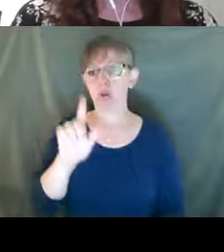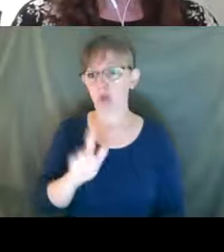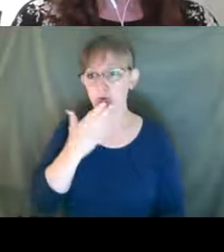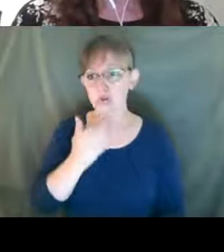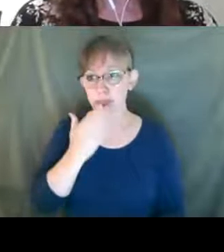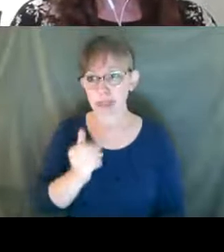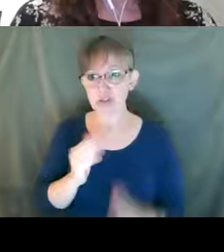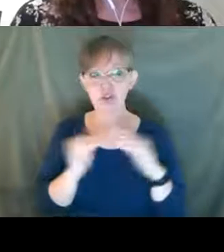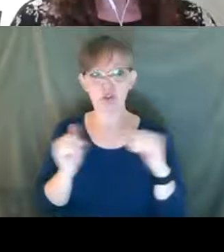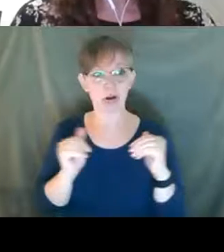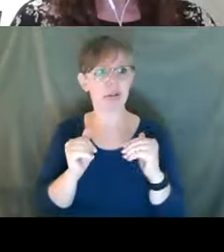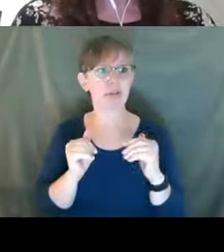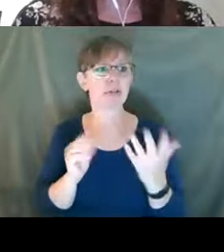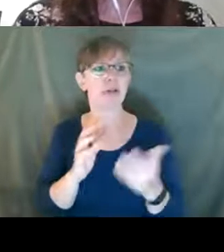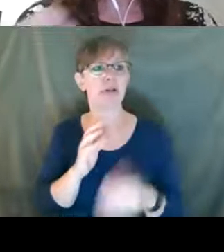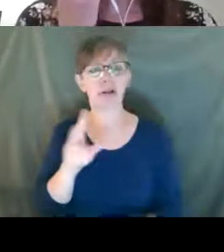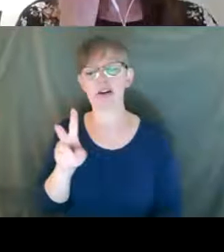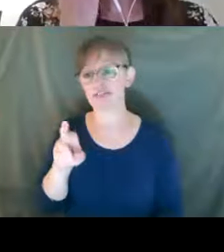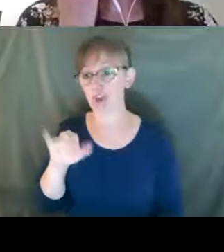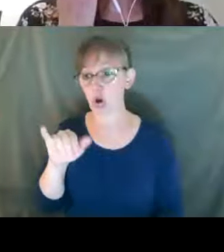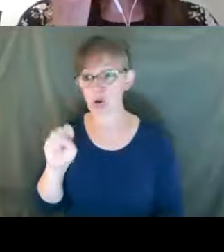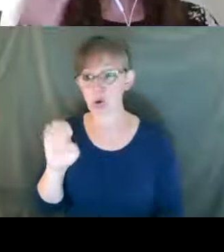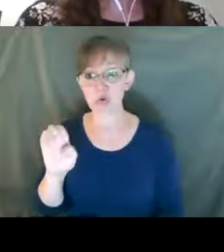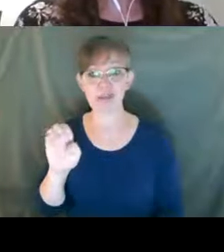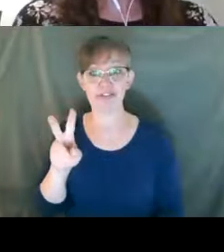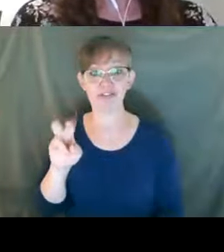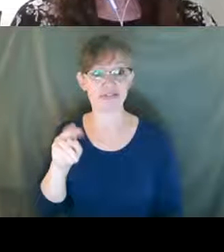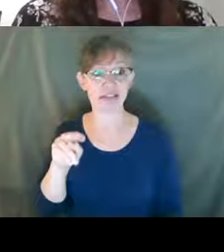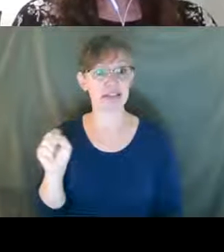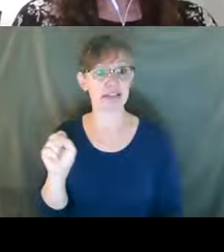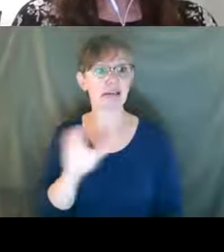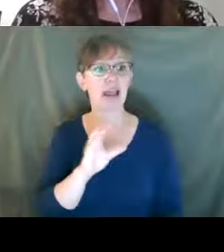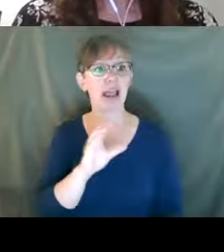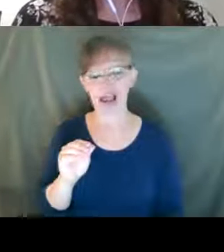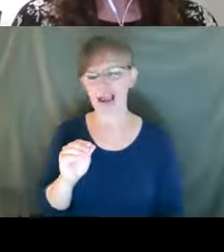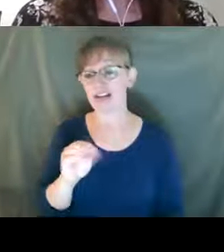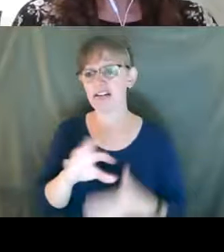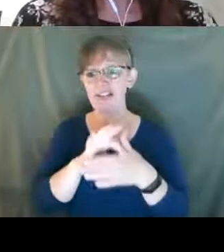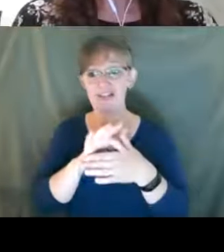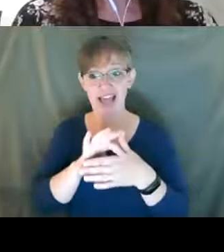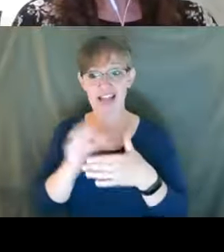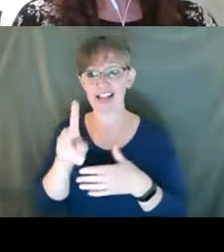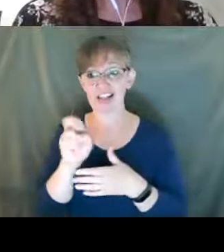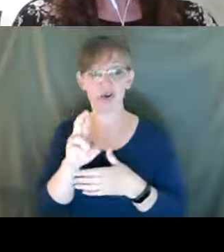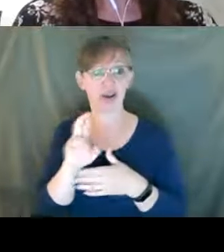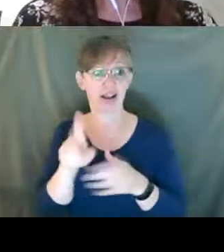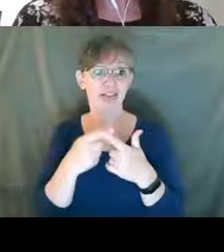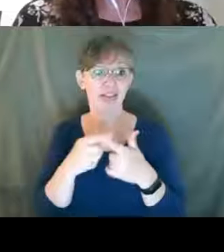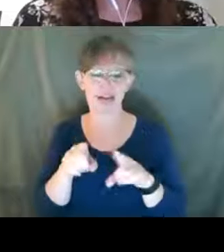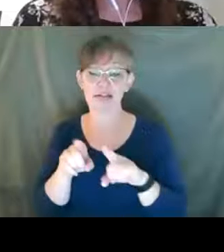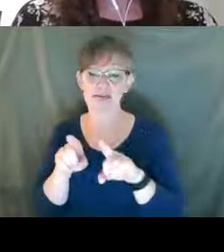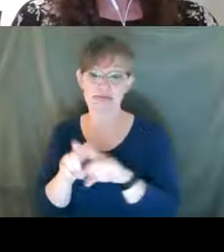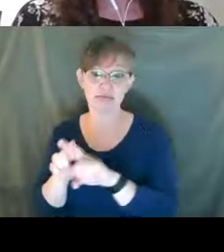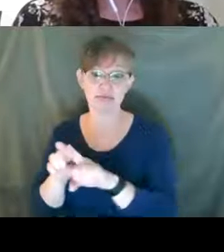to fatty liver and gout. So alcoholism causes 75% of esophageal